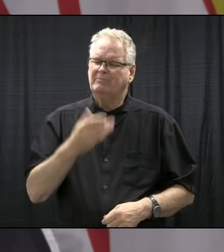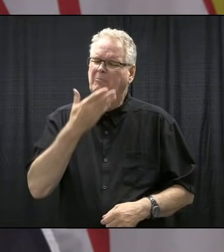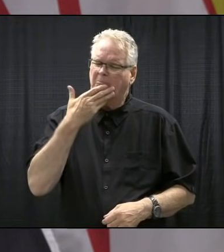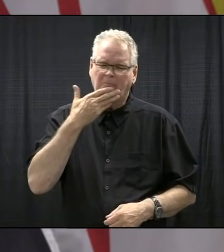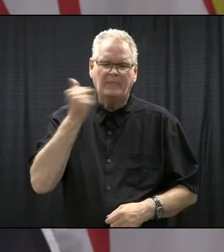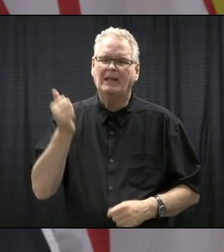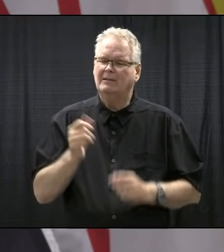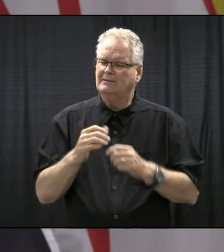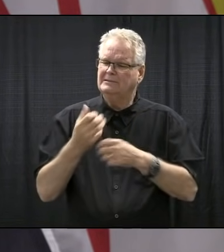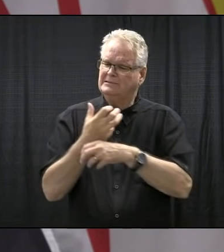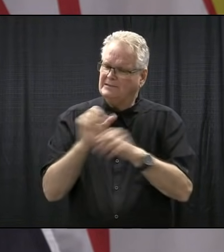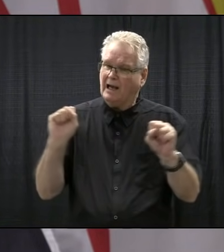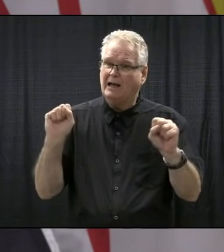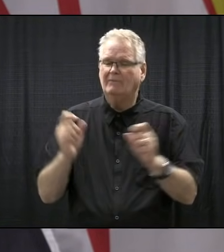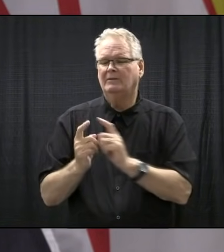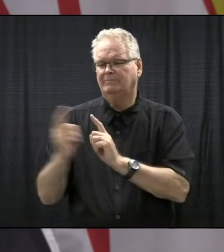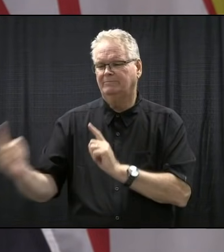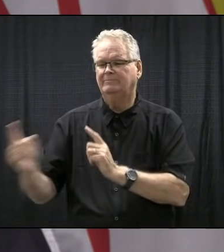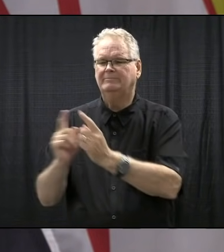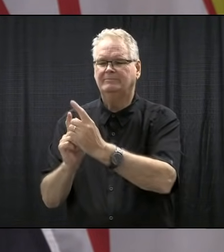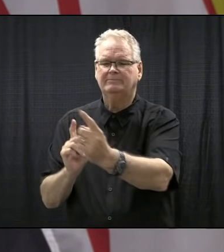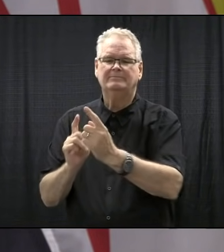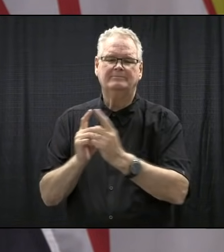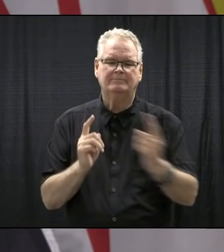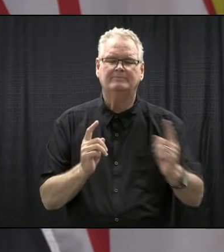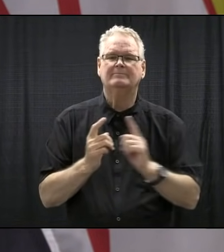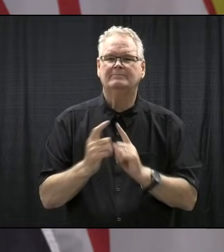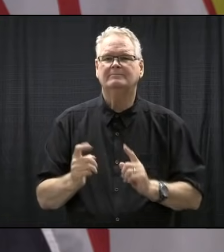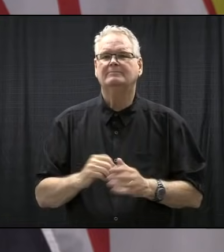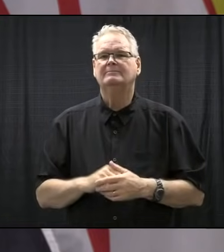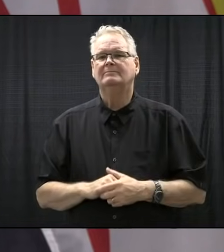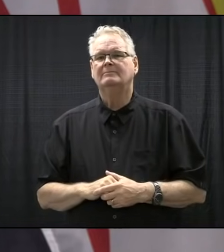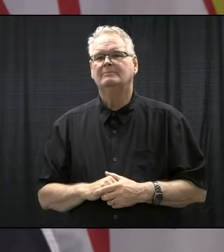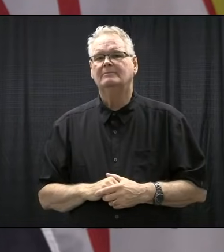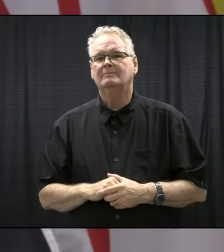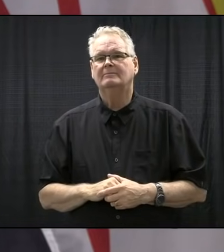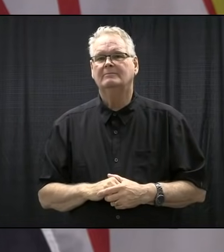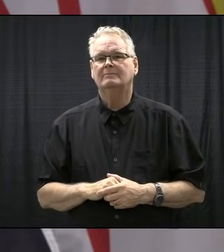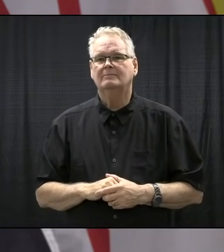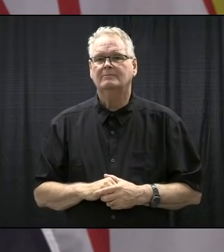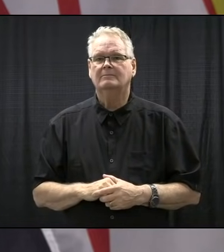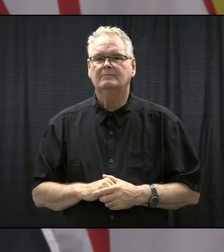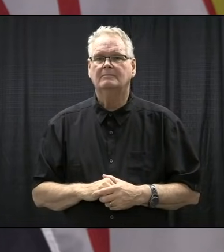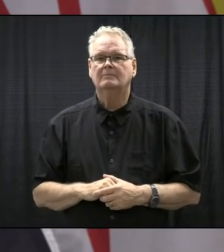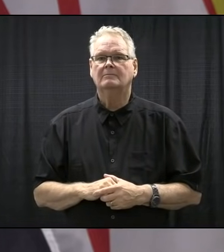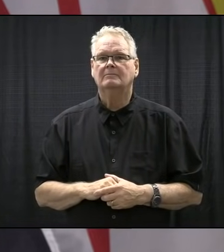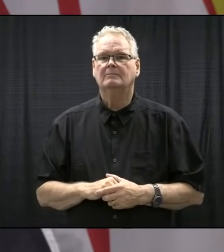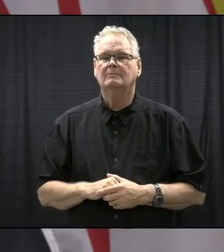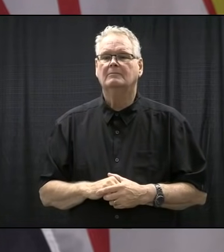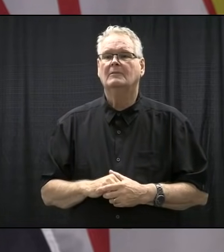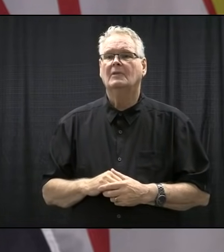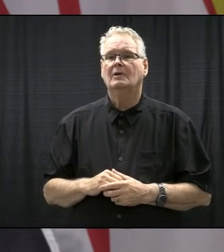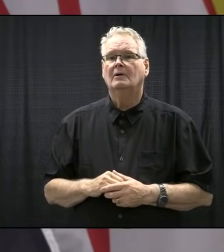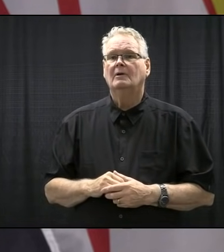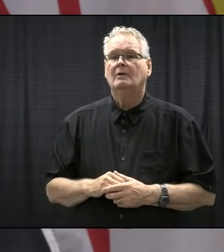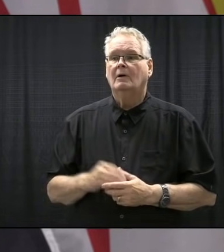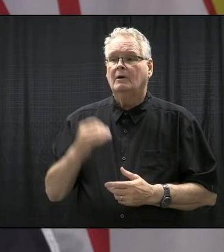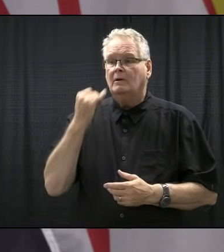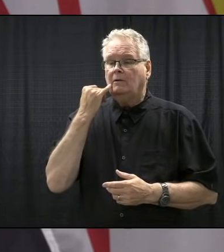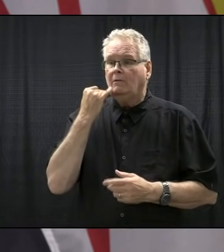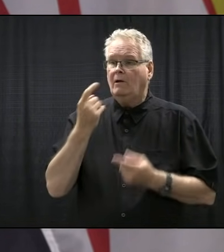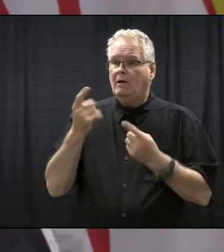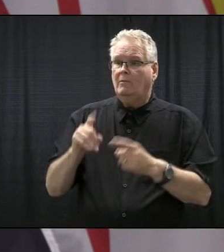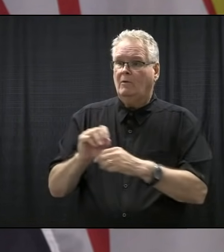if there is a case of COVID in a situation, in a choir practice or something like